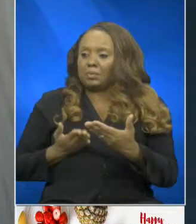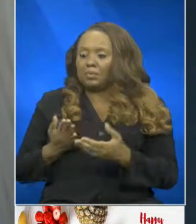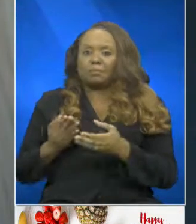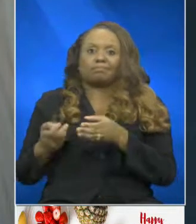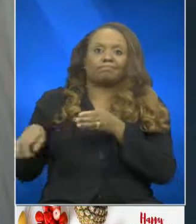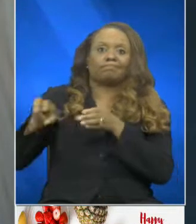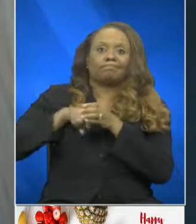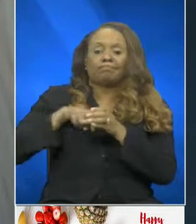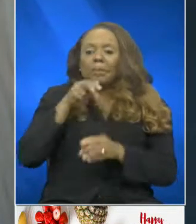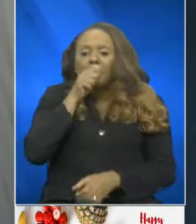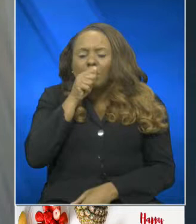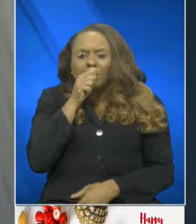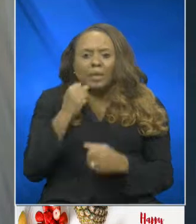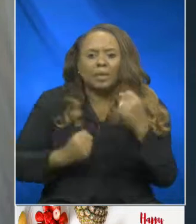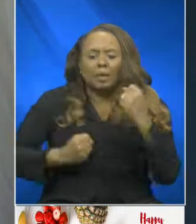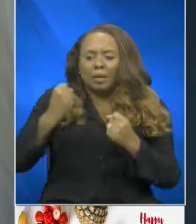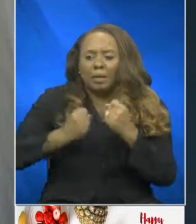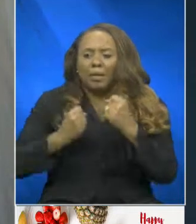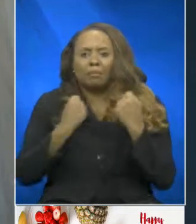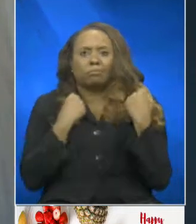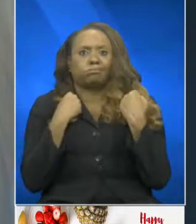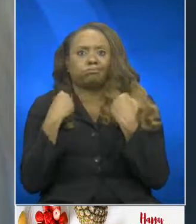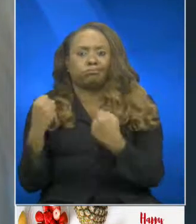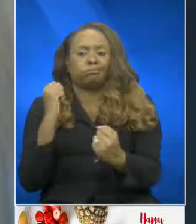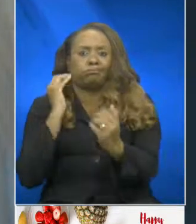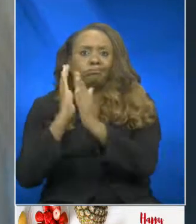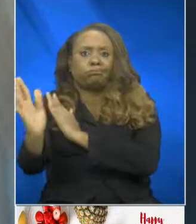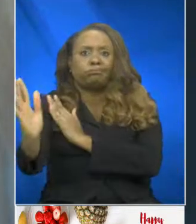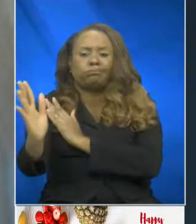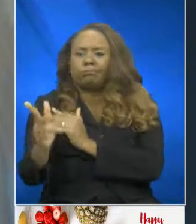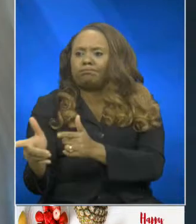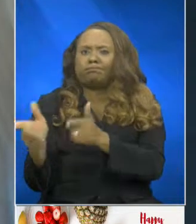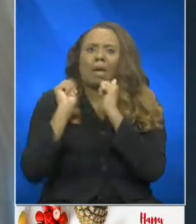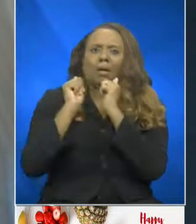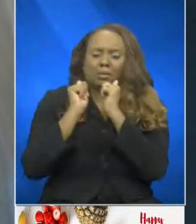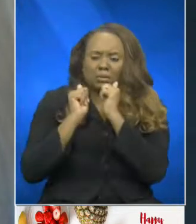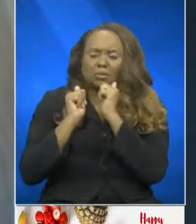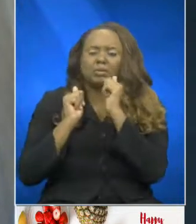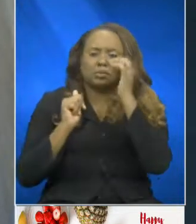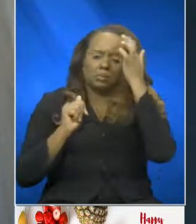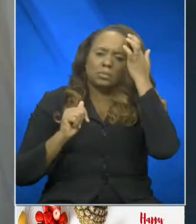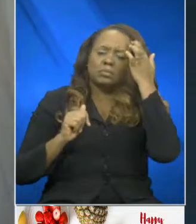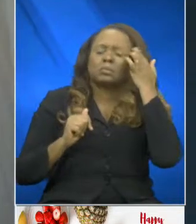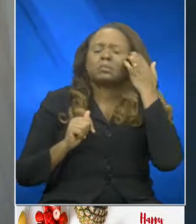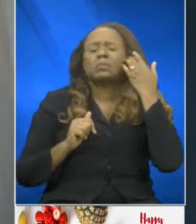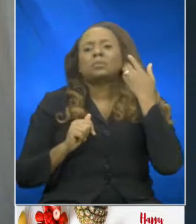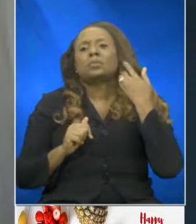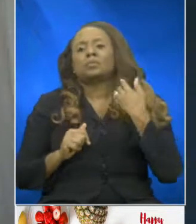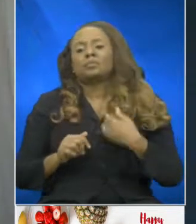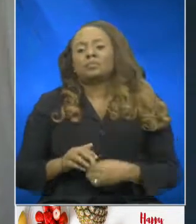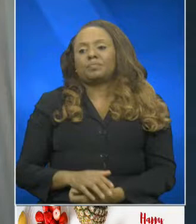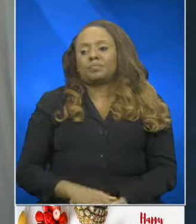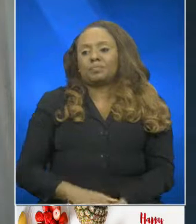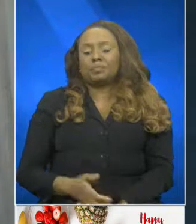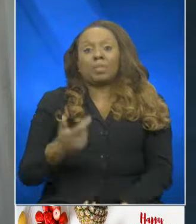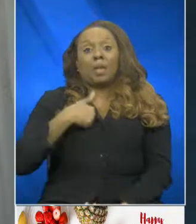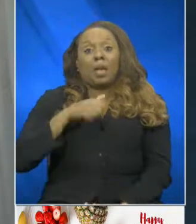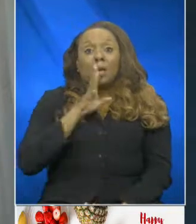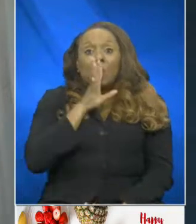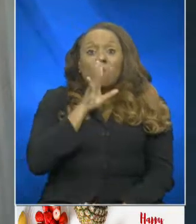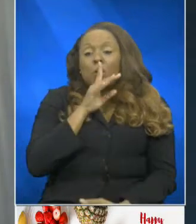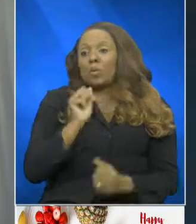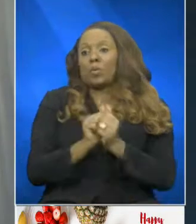private transport, you try to get them to the emergency room as quickly as possible. I spoke to my